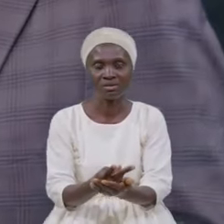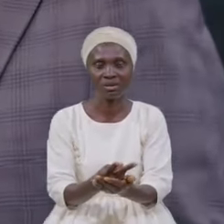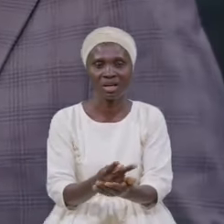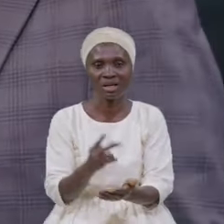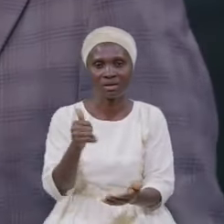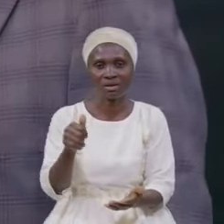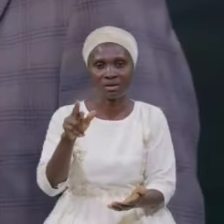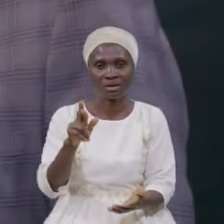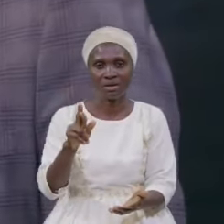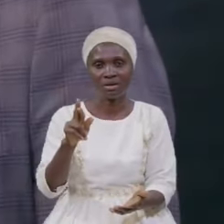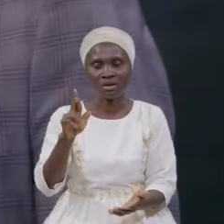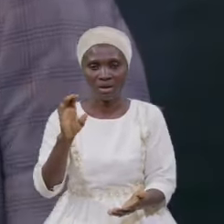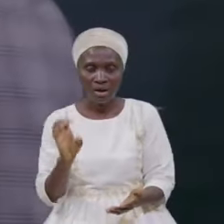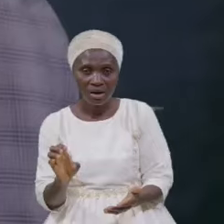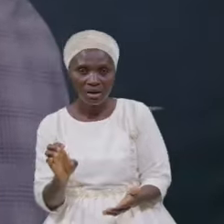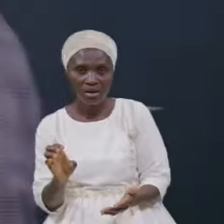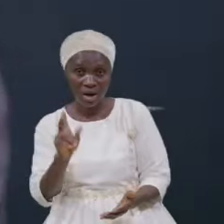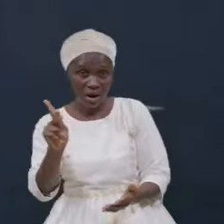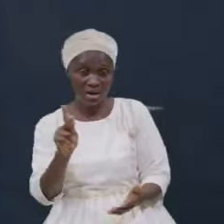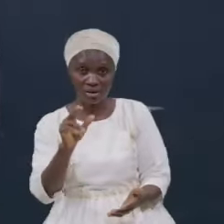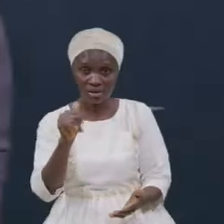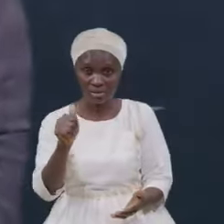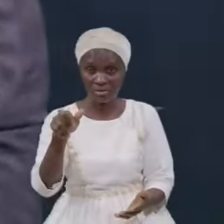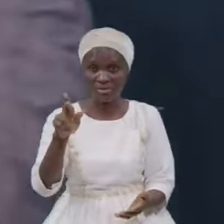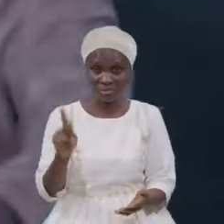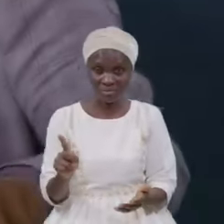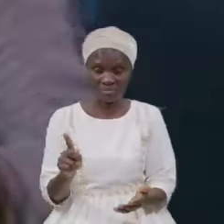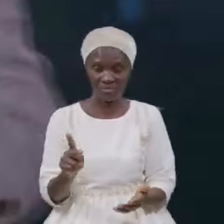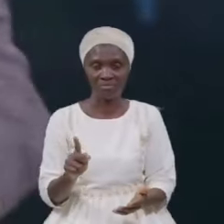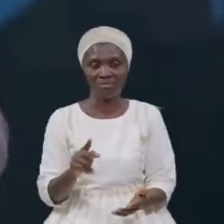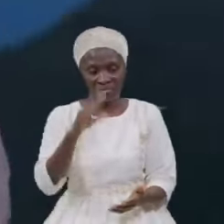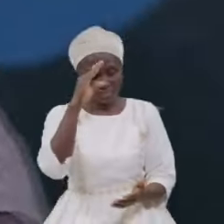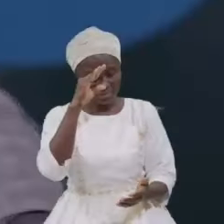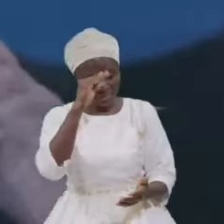entered, eight people. After preaching for